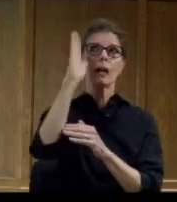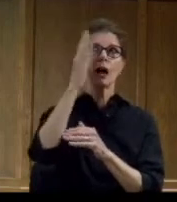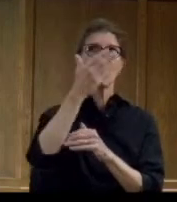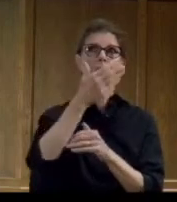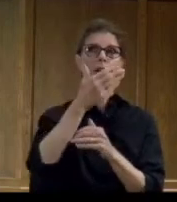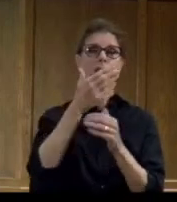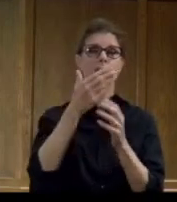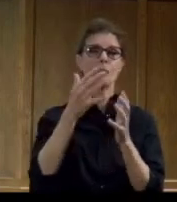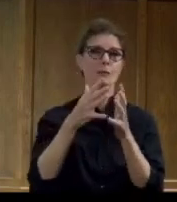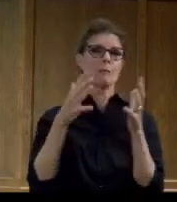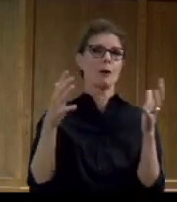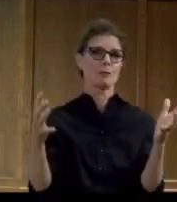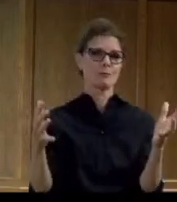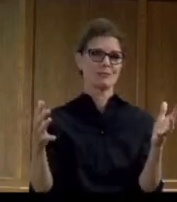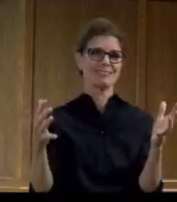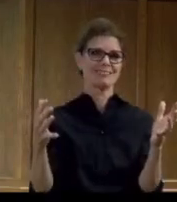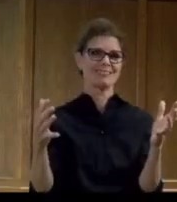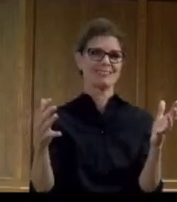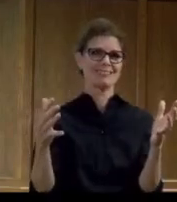If you'll pray with me.